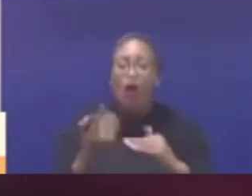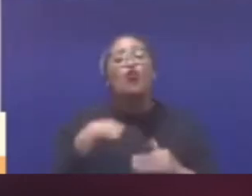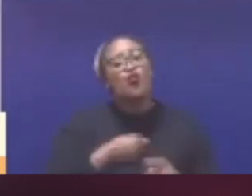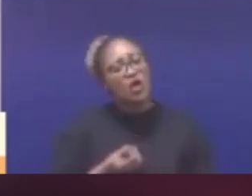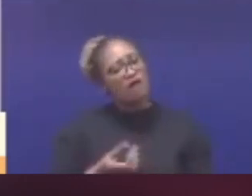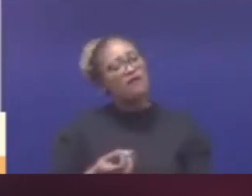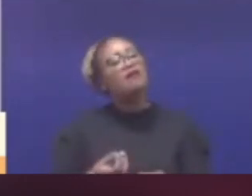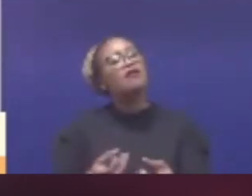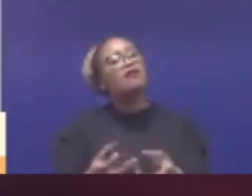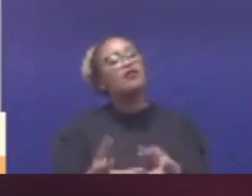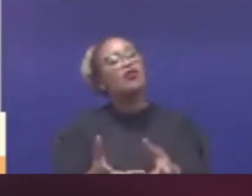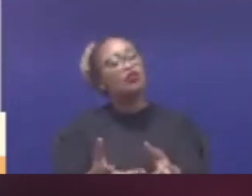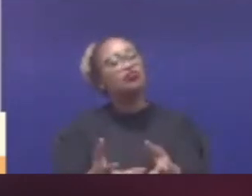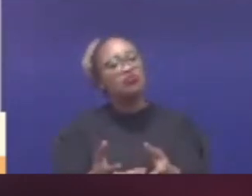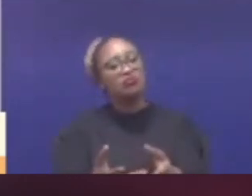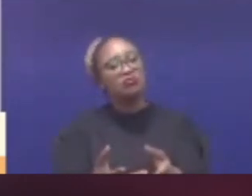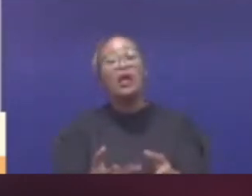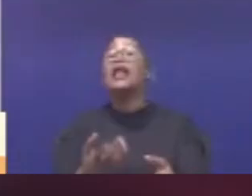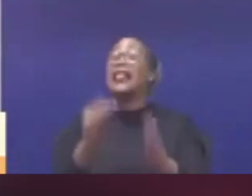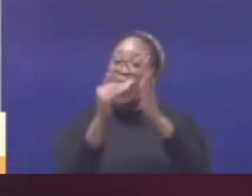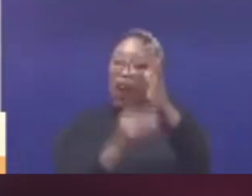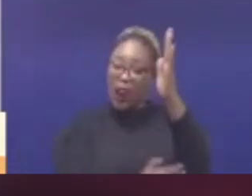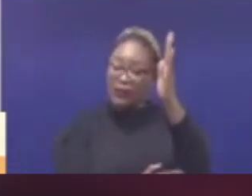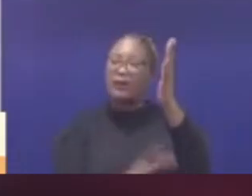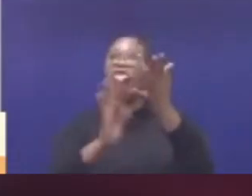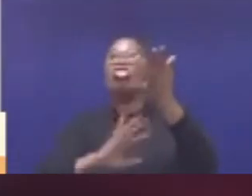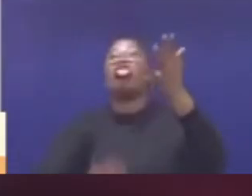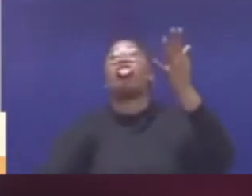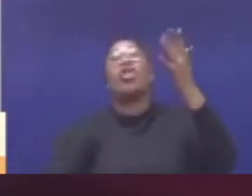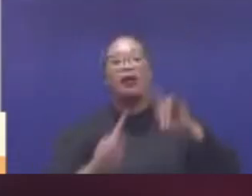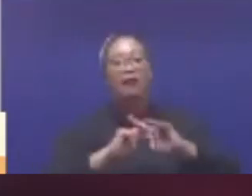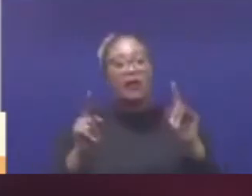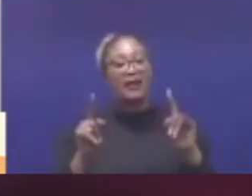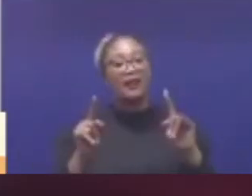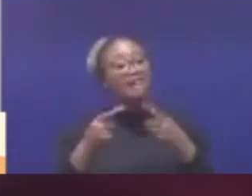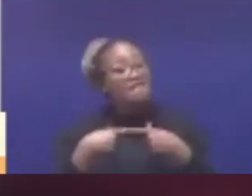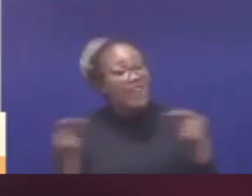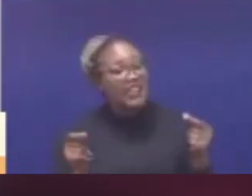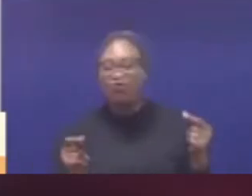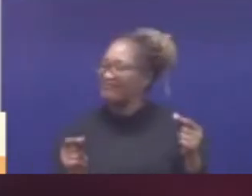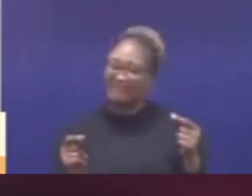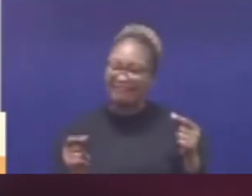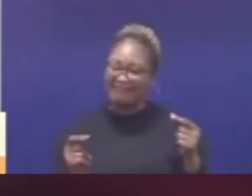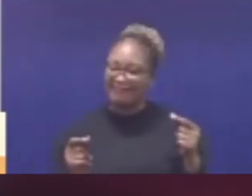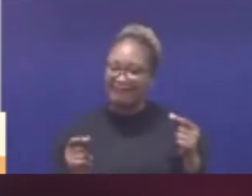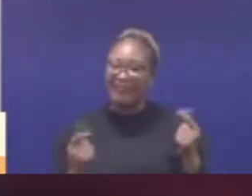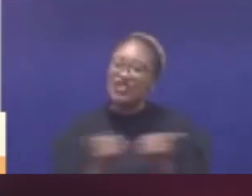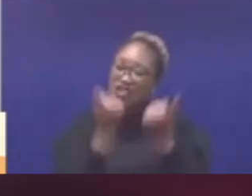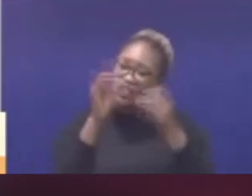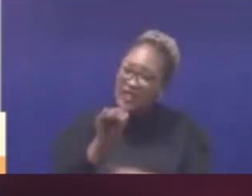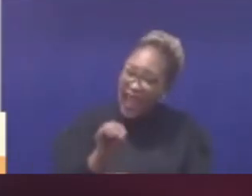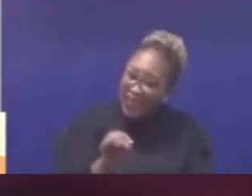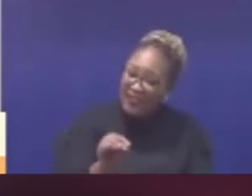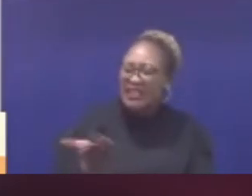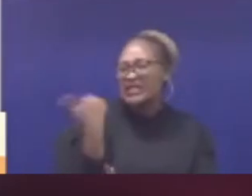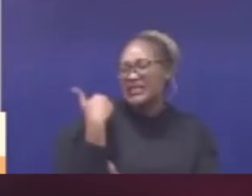no means complete. There are many challenges. On Saturday, I spent time with a family in Thembelihle, Ward 8, Johannesburg.